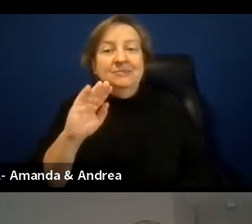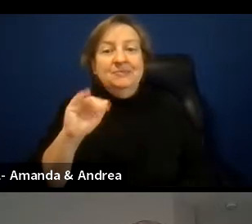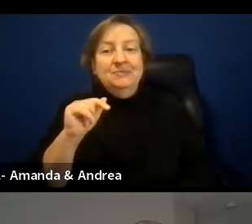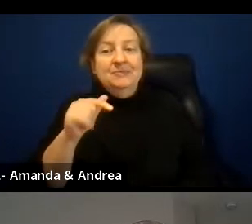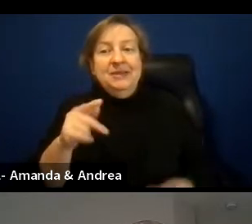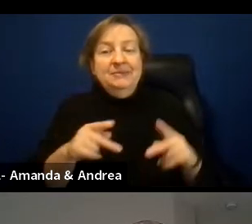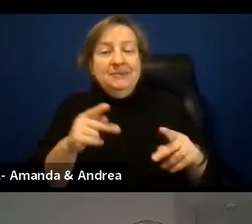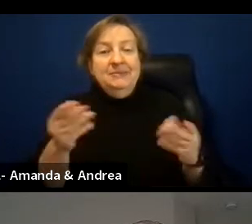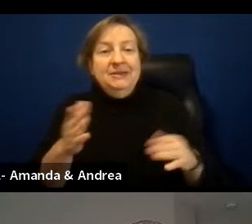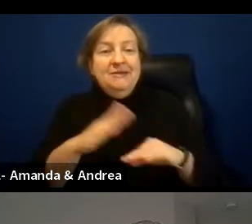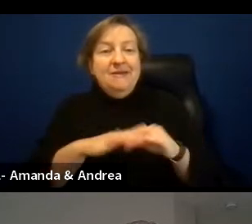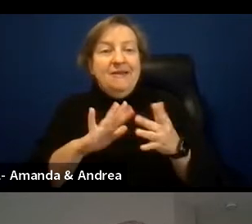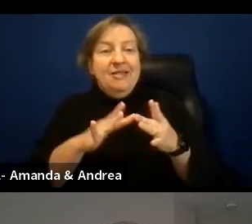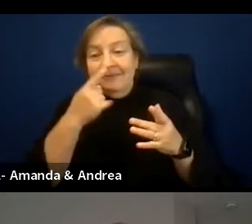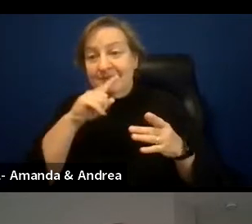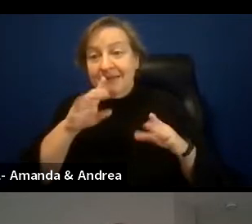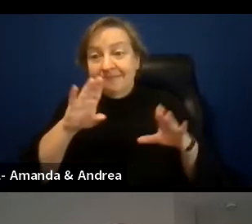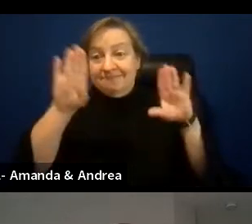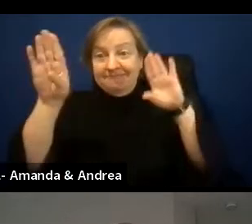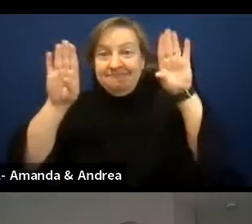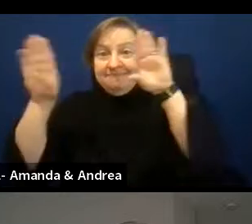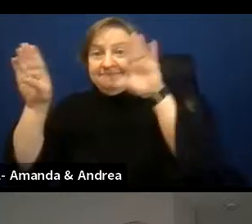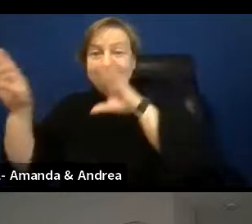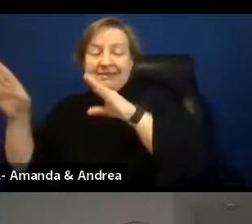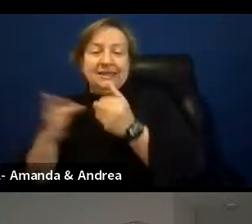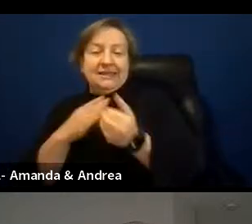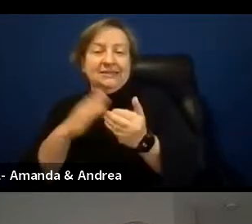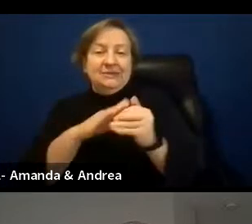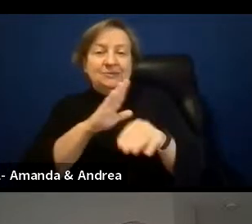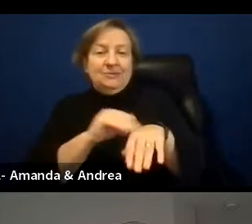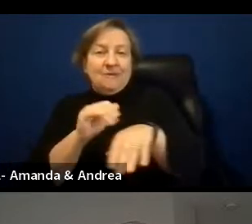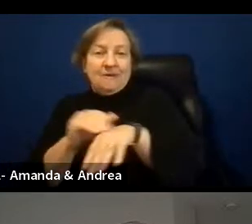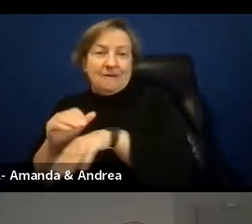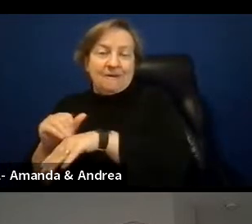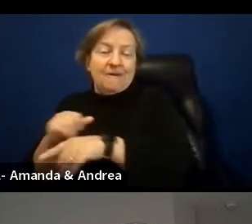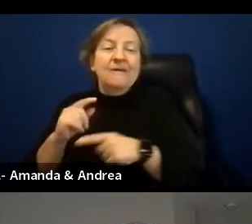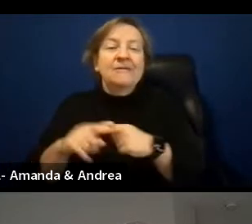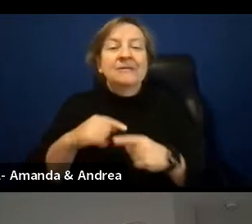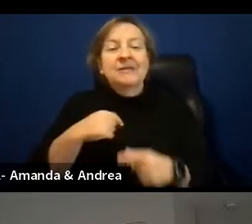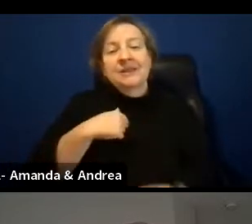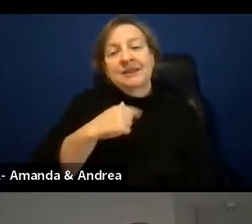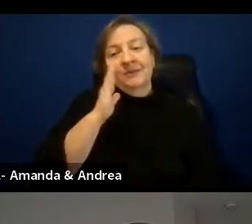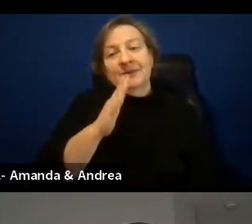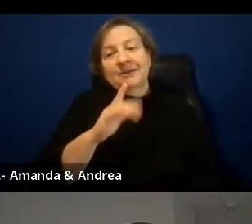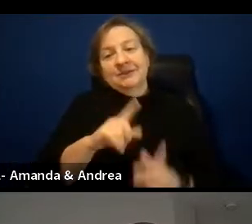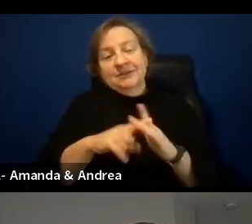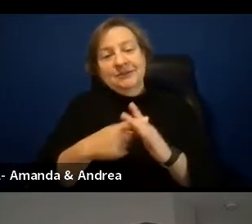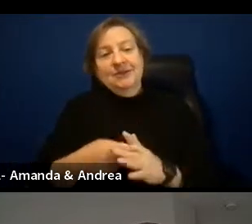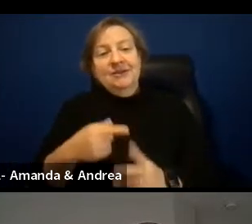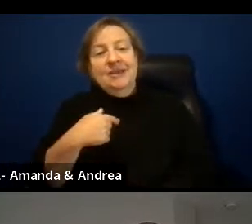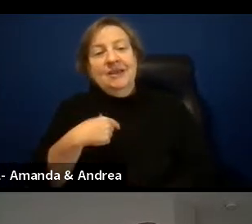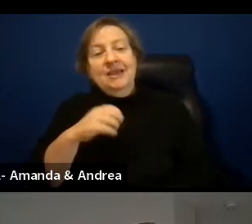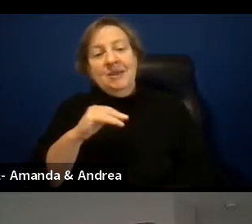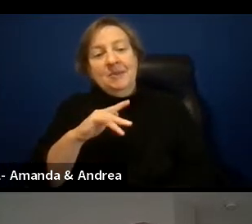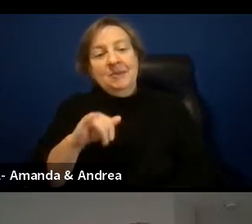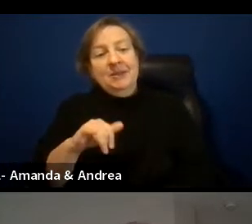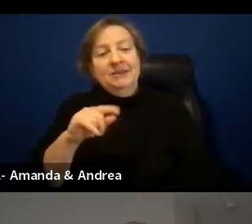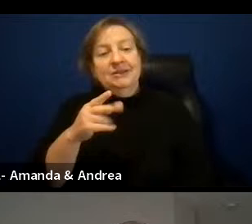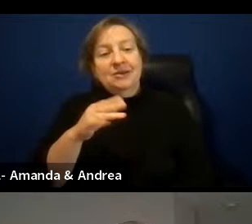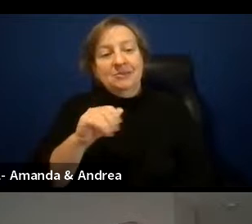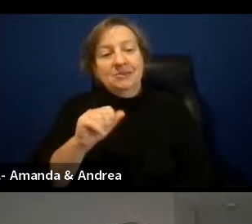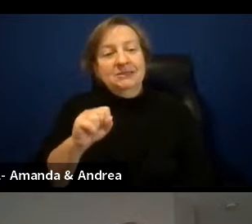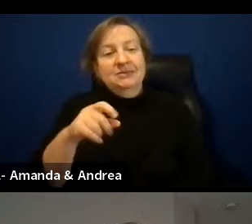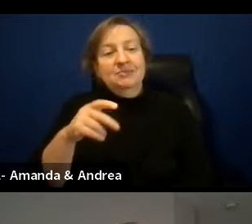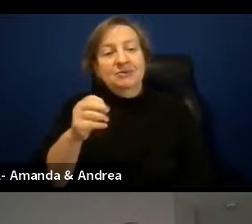to raise your hands to make it a little easier to call on folks. And then while we're doing that, I'll get us kicked off. I'm Emily Thomas-Peralta. I